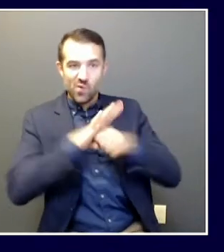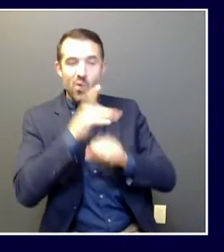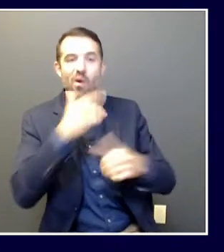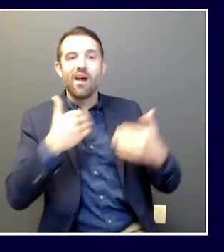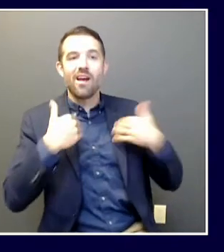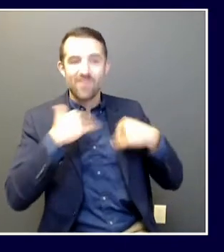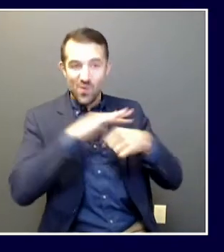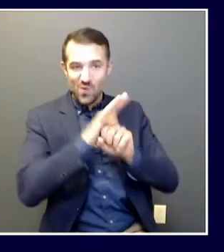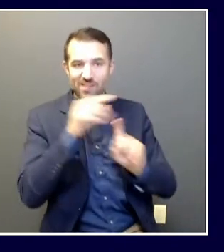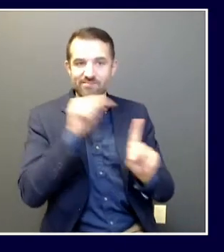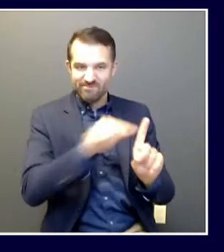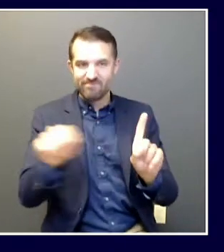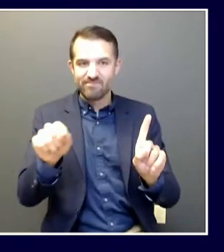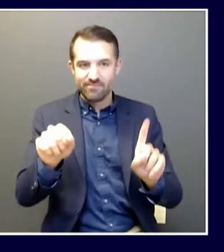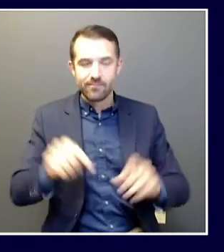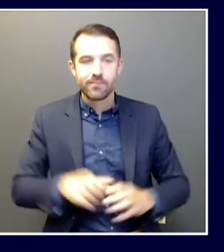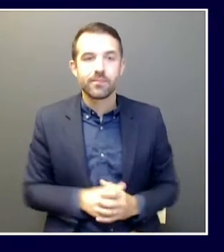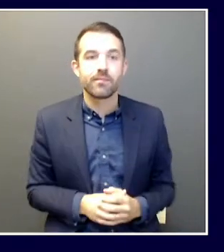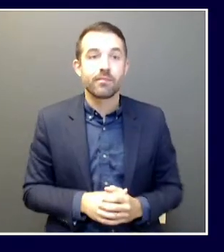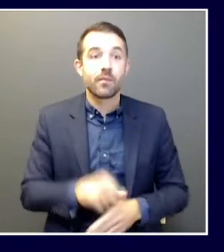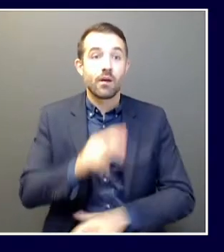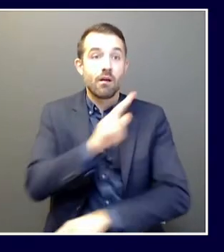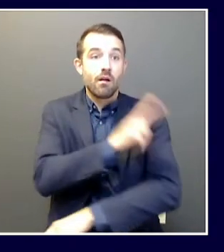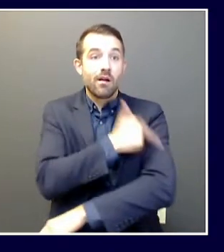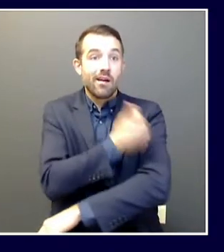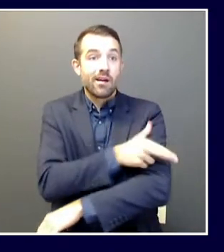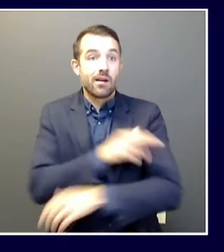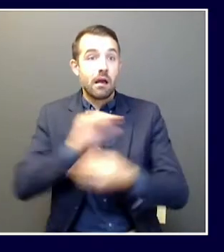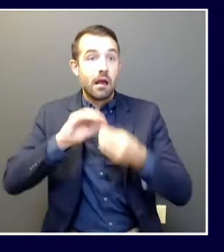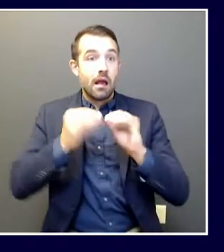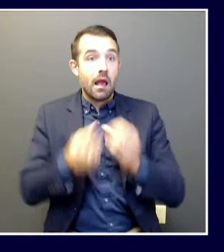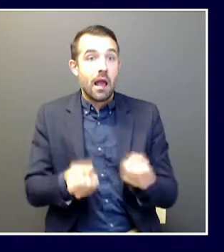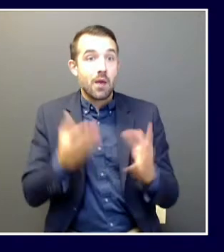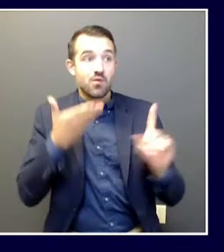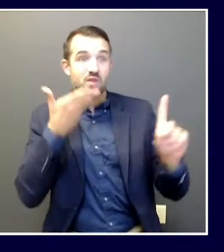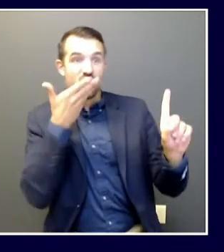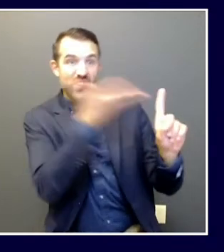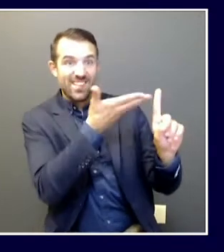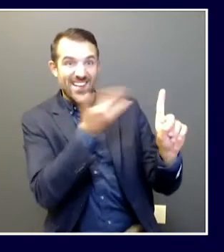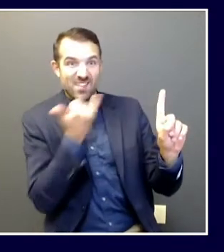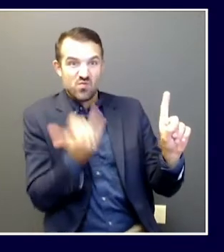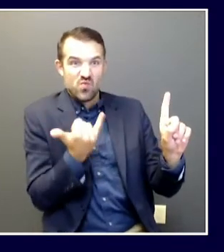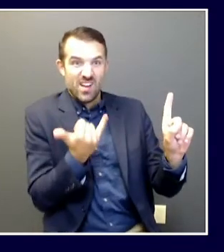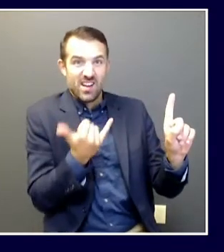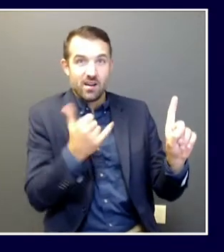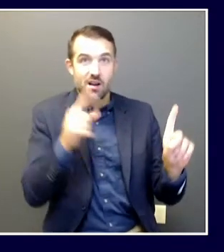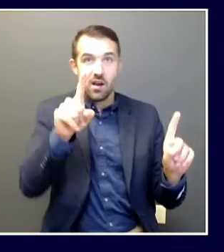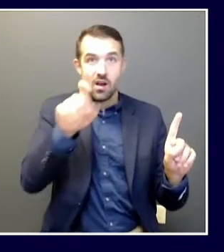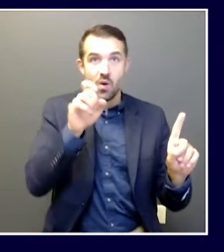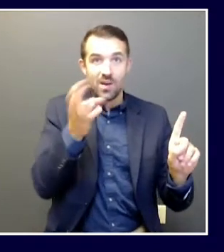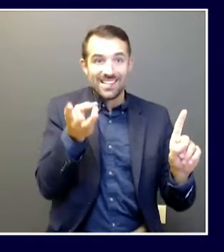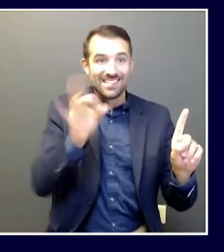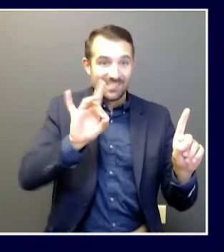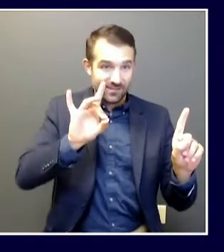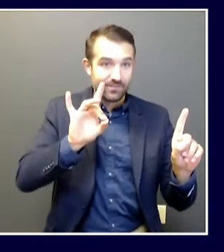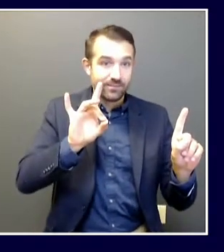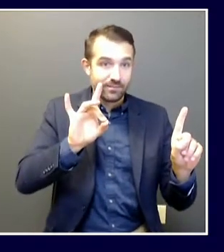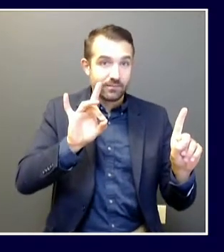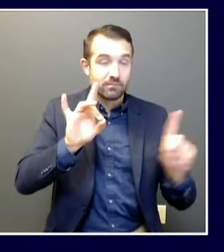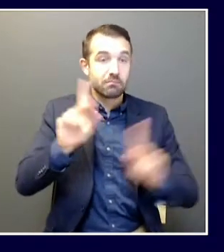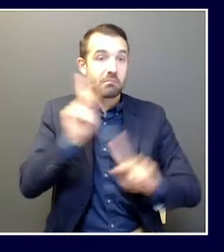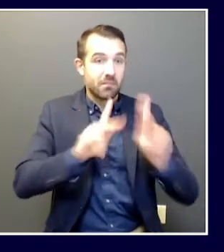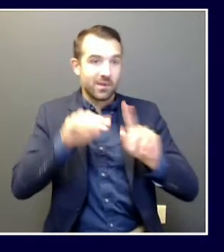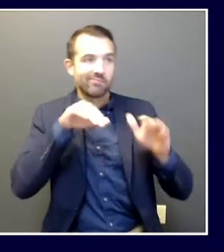In terms of hospitalizations, there are right now 168 people in Maine hospitals associated